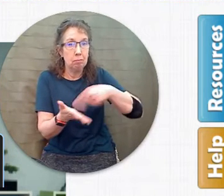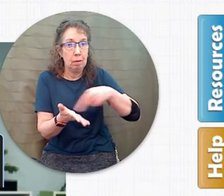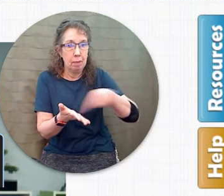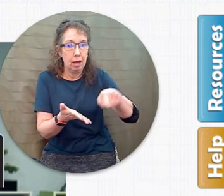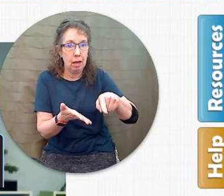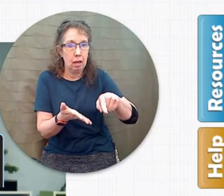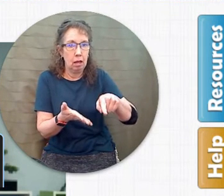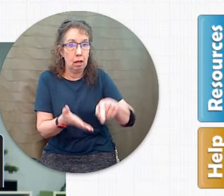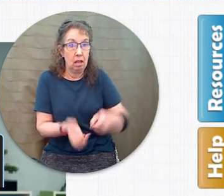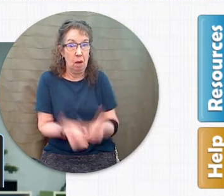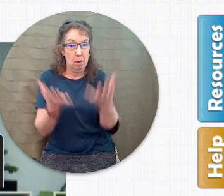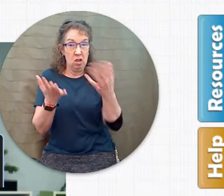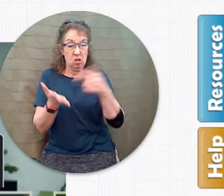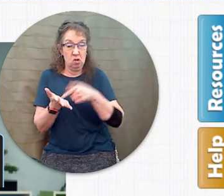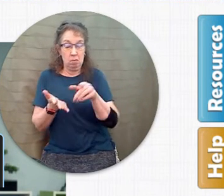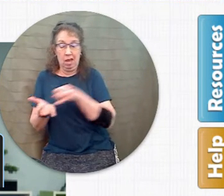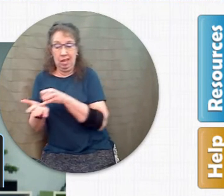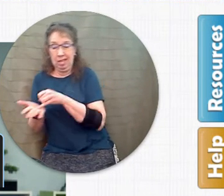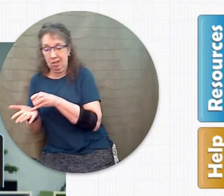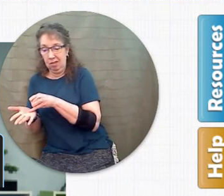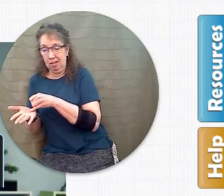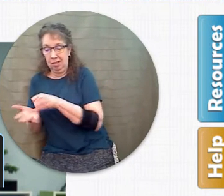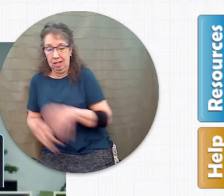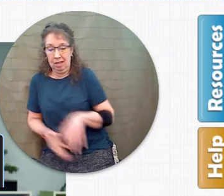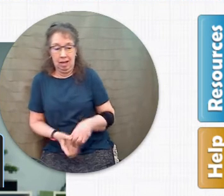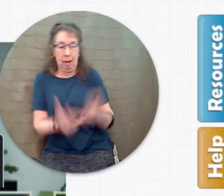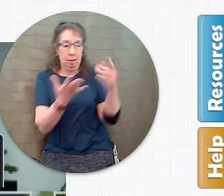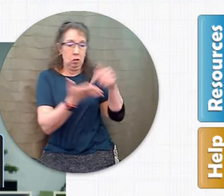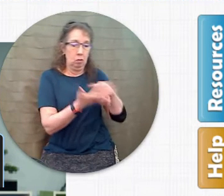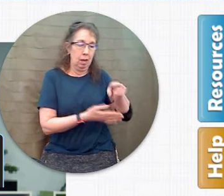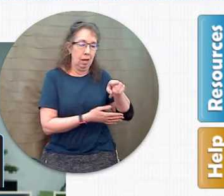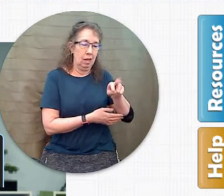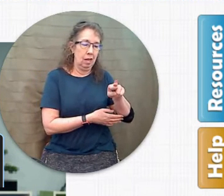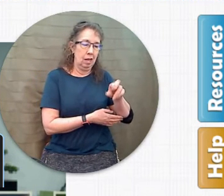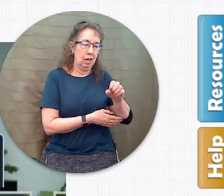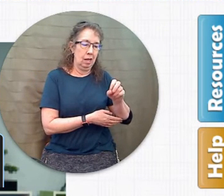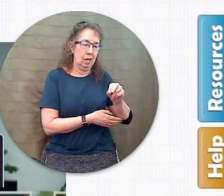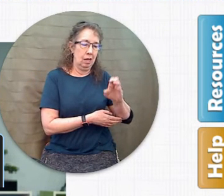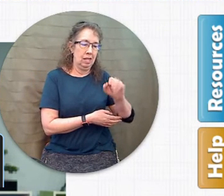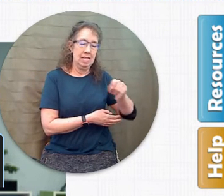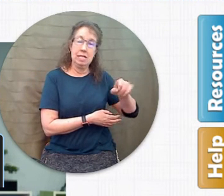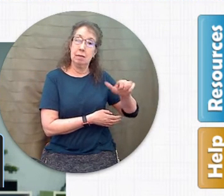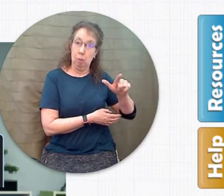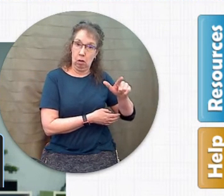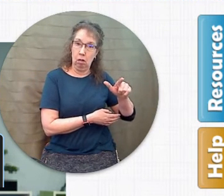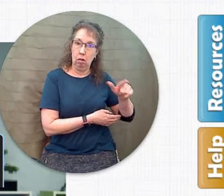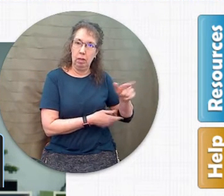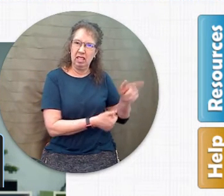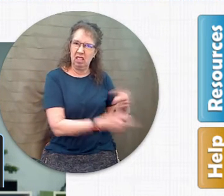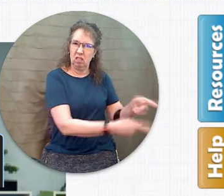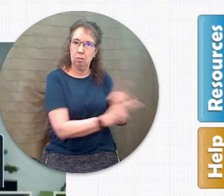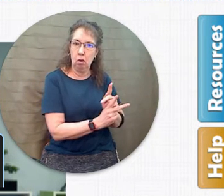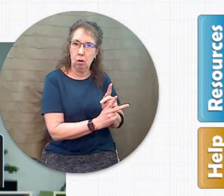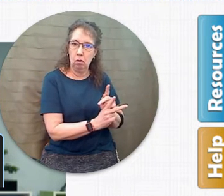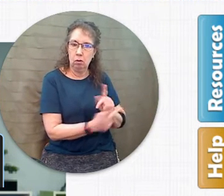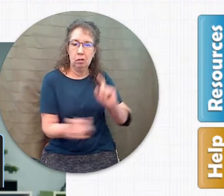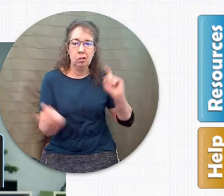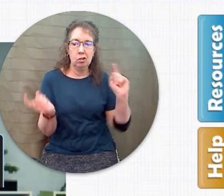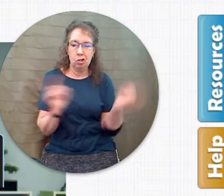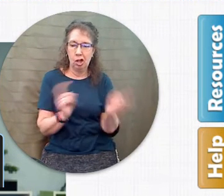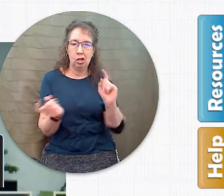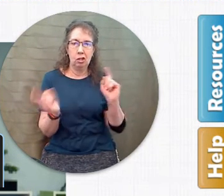in interest and the amount you're paying in principal, or the amount you owe, changes every single month. And we can take a look at